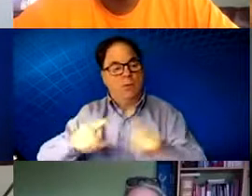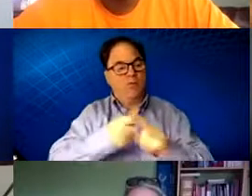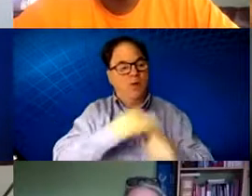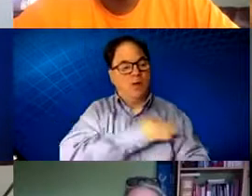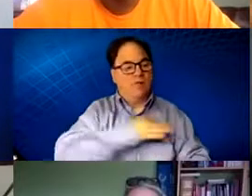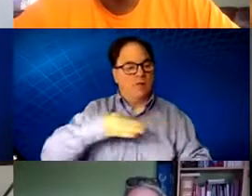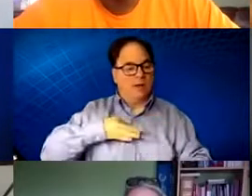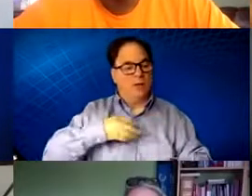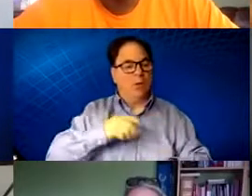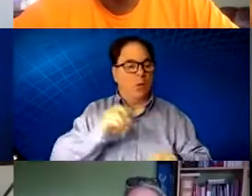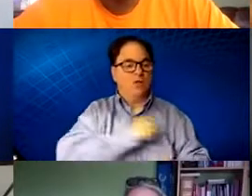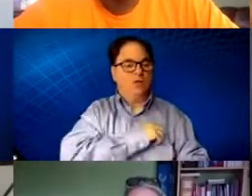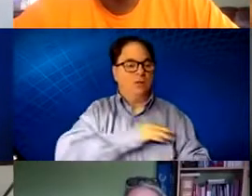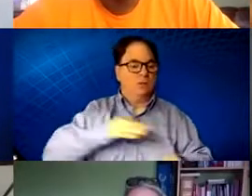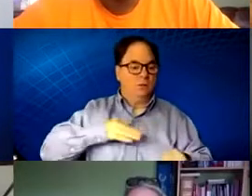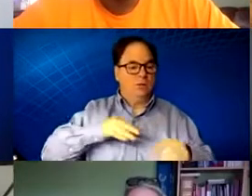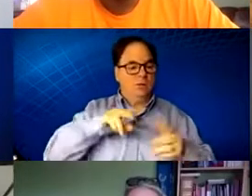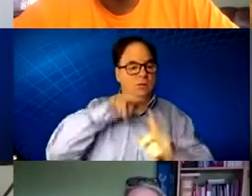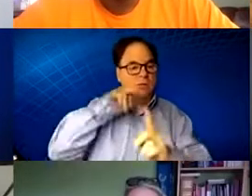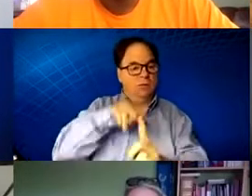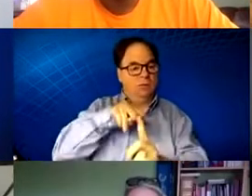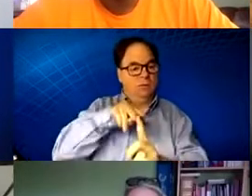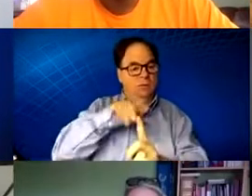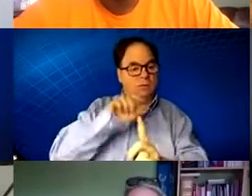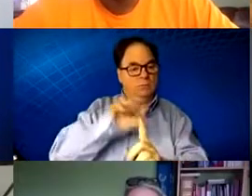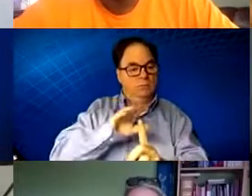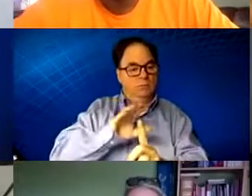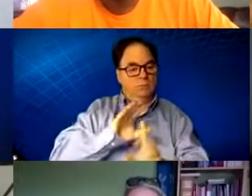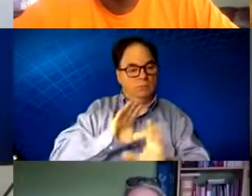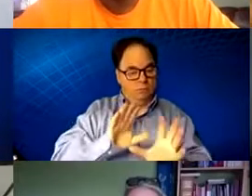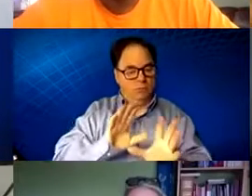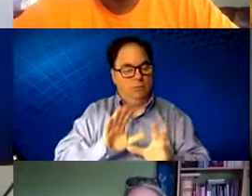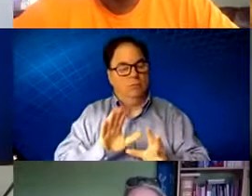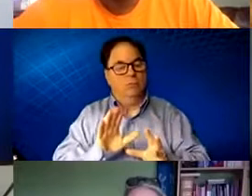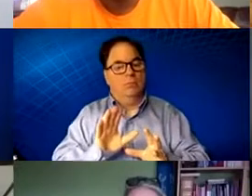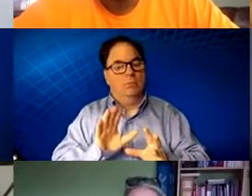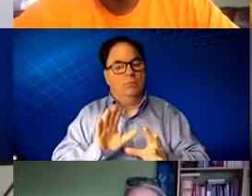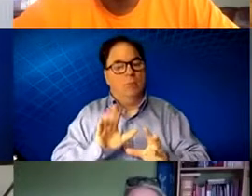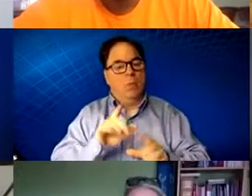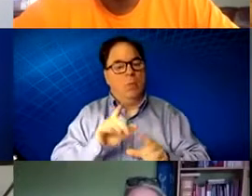So I don't have a student perspective. I have a faculty perspective.